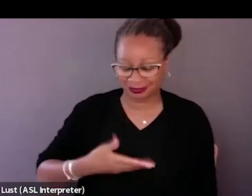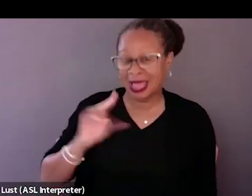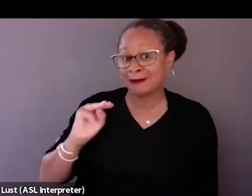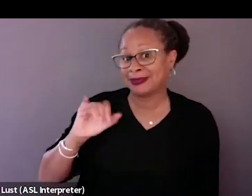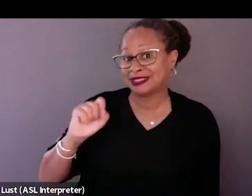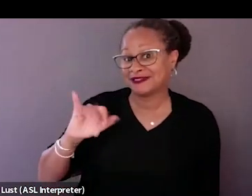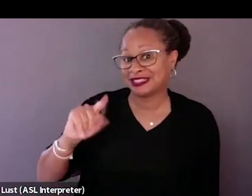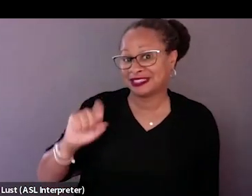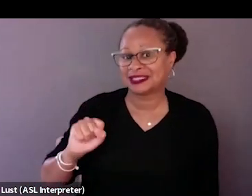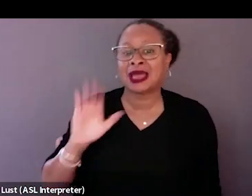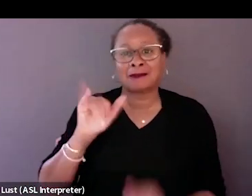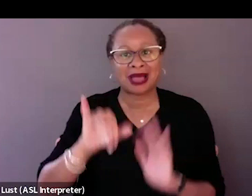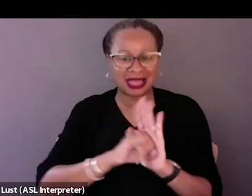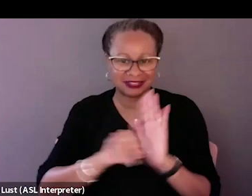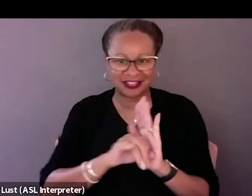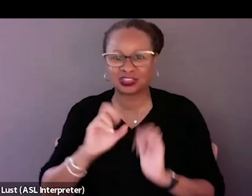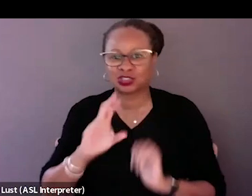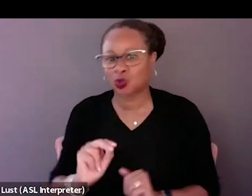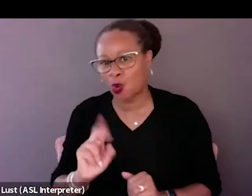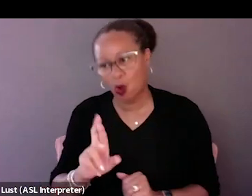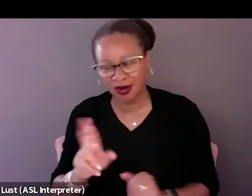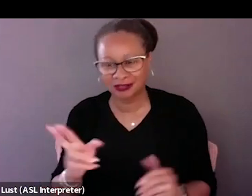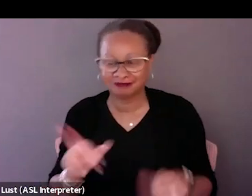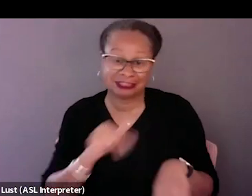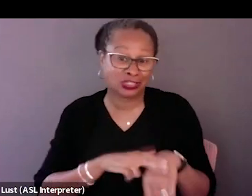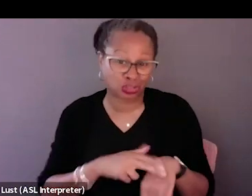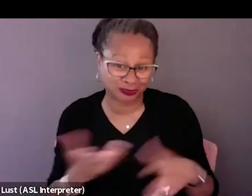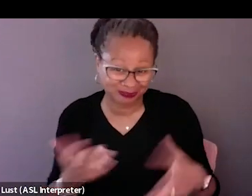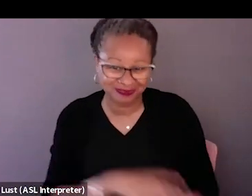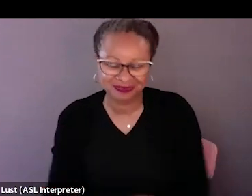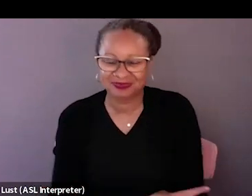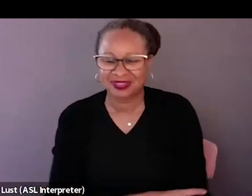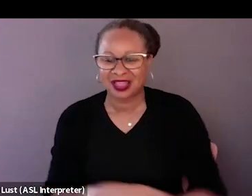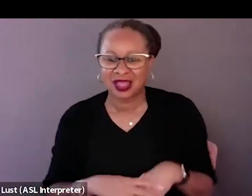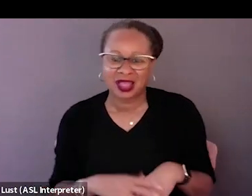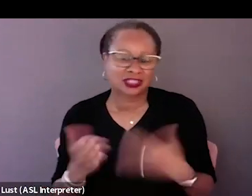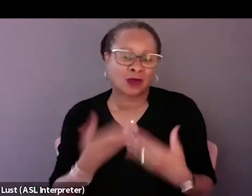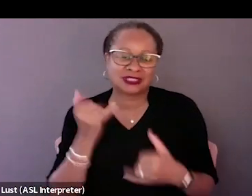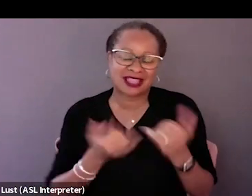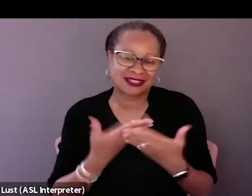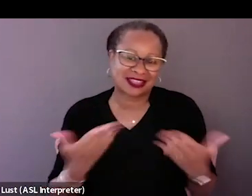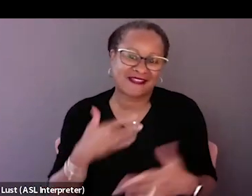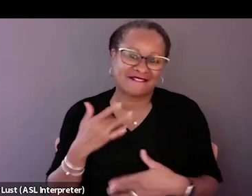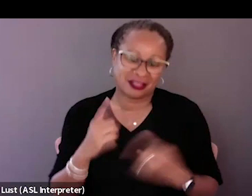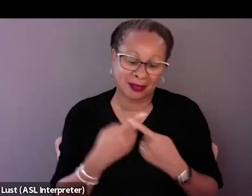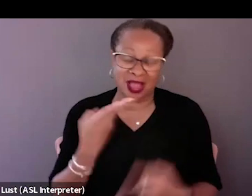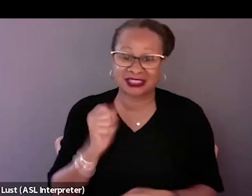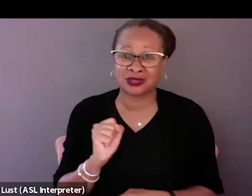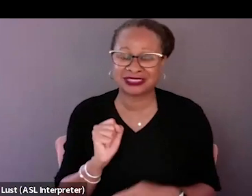or by nature, I don't know, nature or nurture, I don't know. It's almost like the last thing I feel about high school is